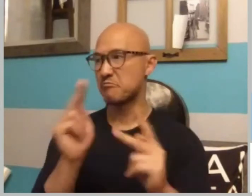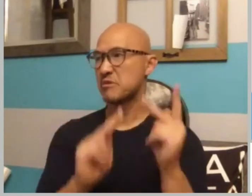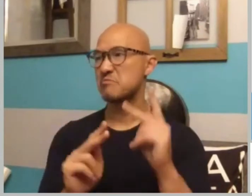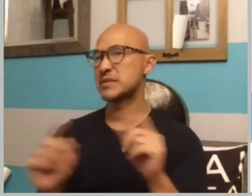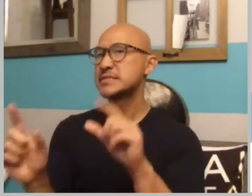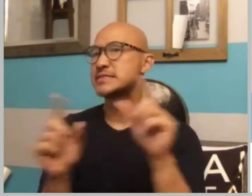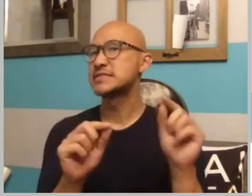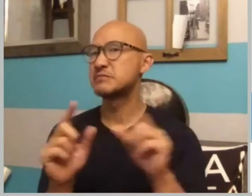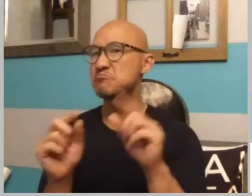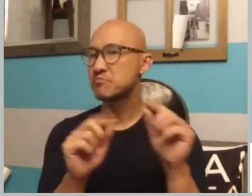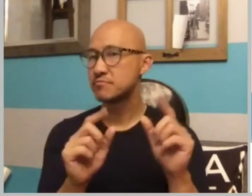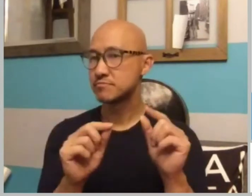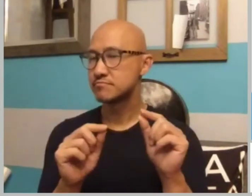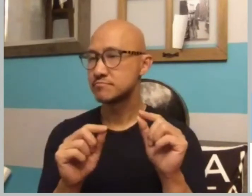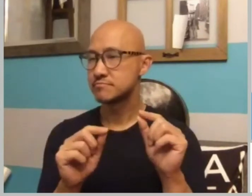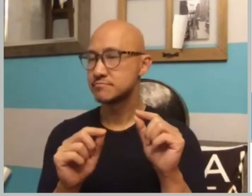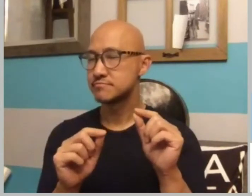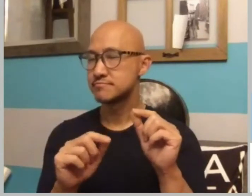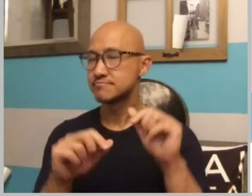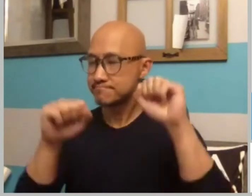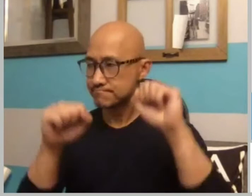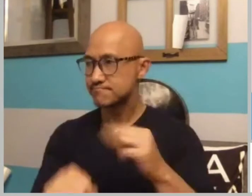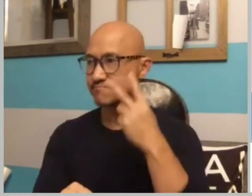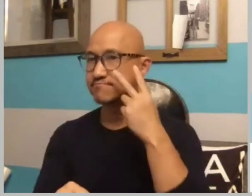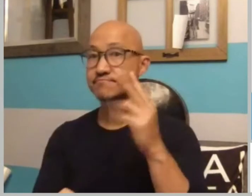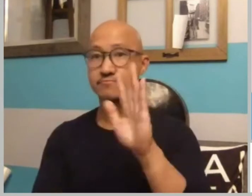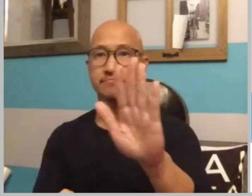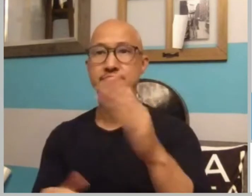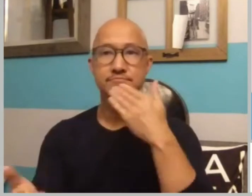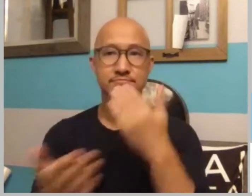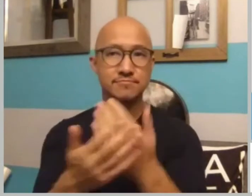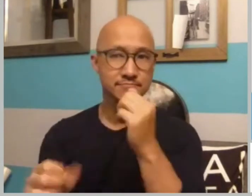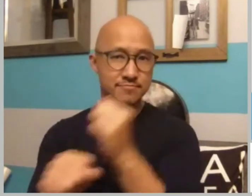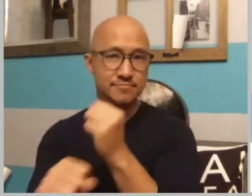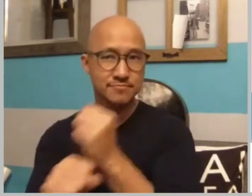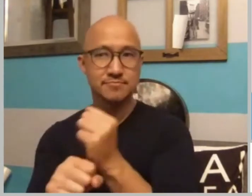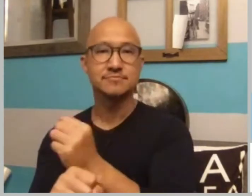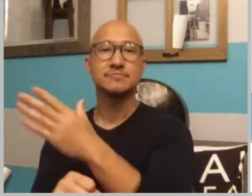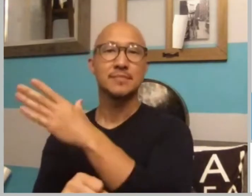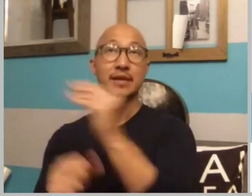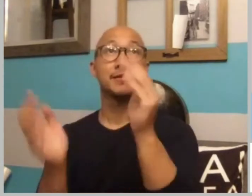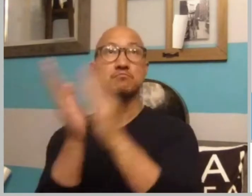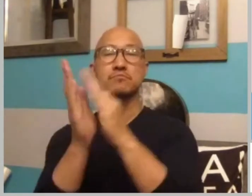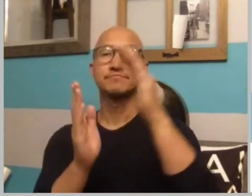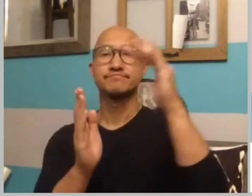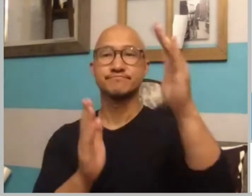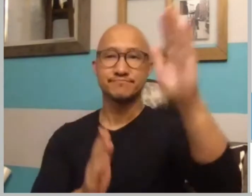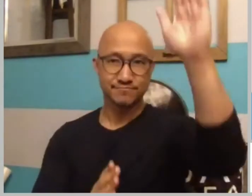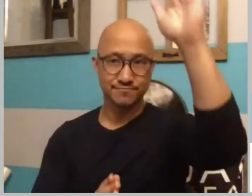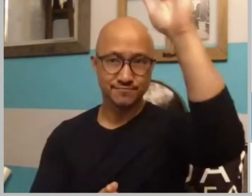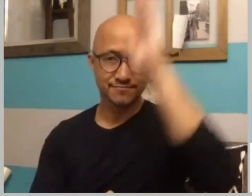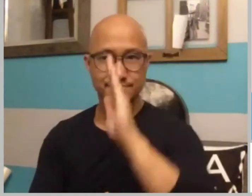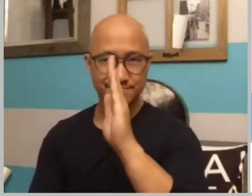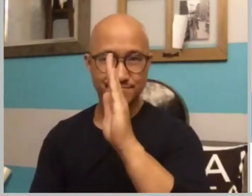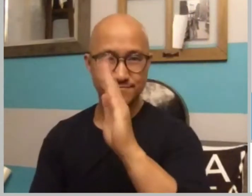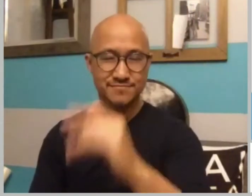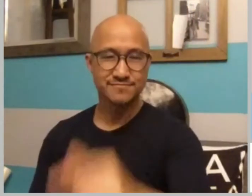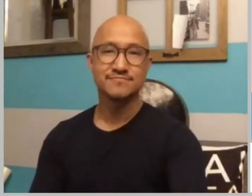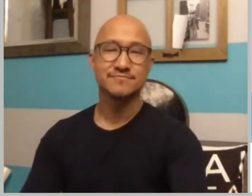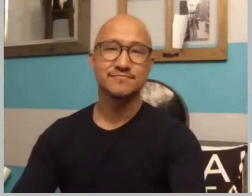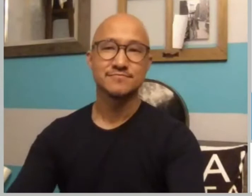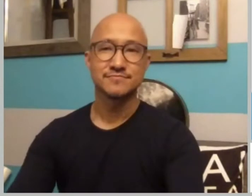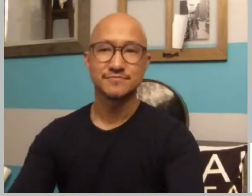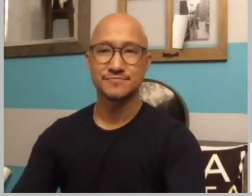they may see your good deeds and glorify God on the day of his visitation, all right? So